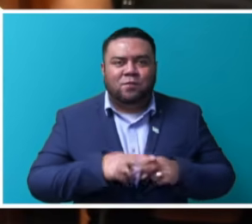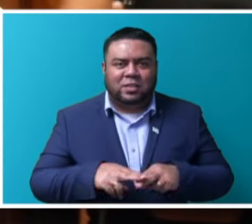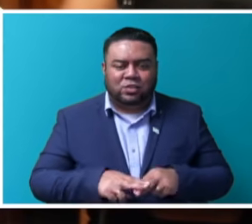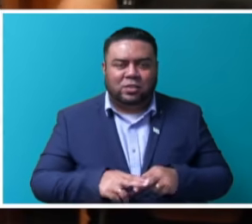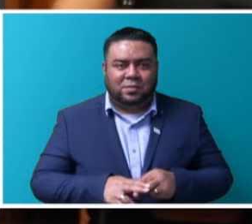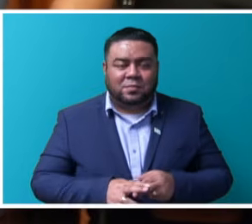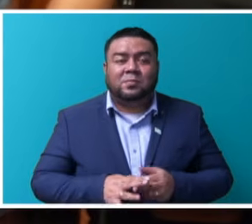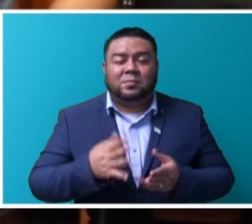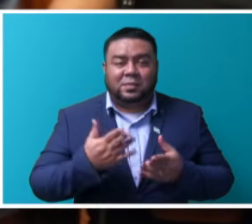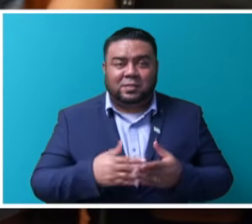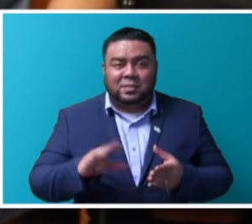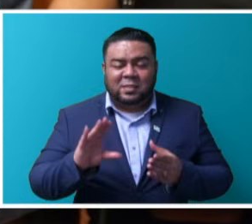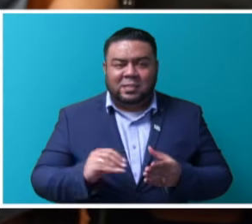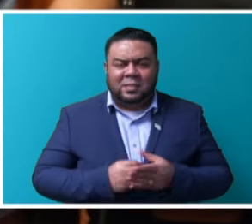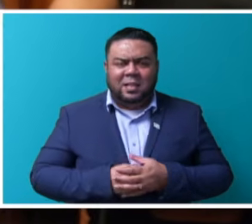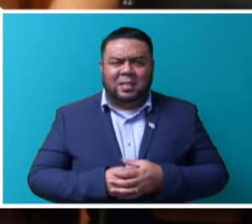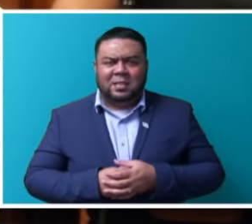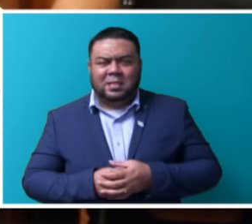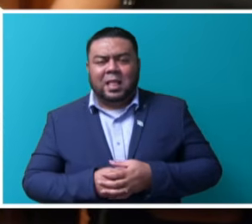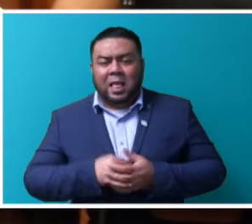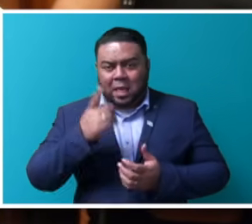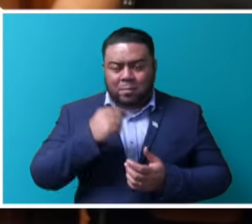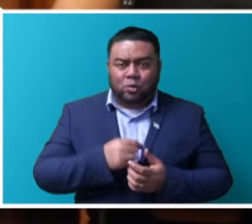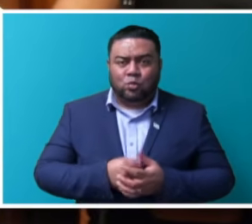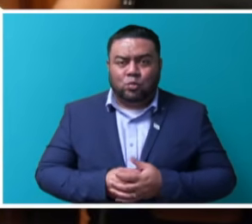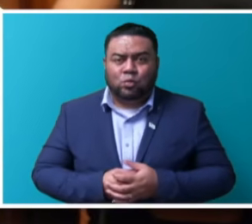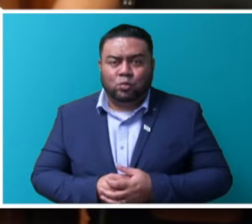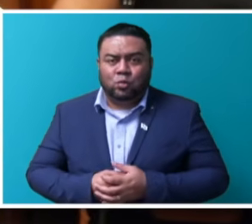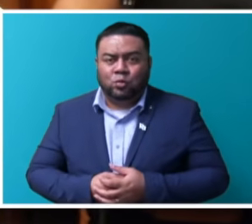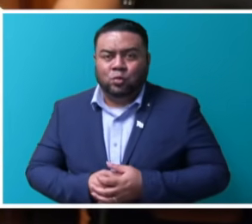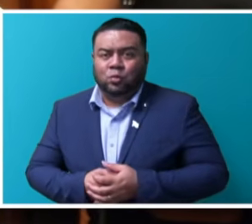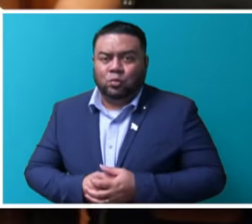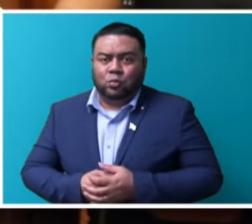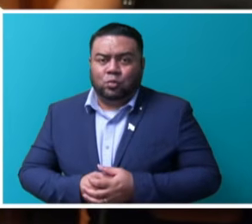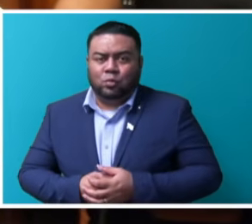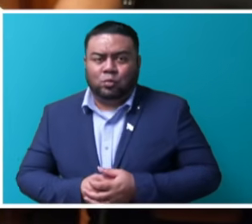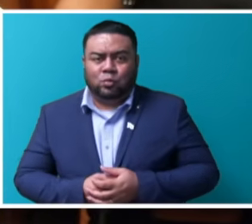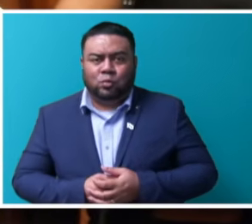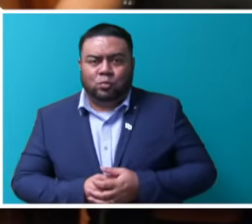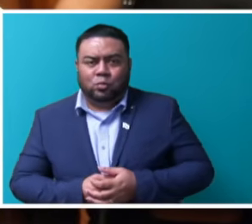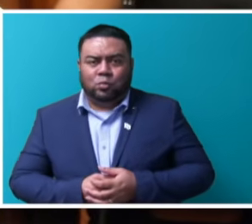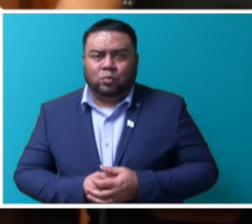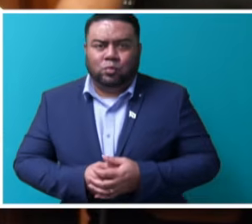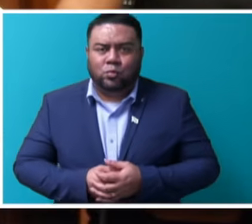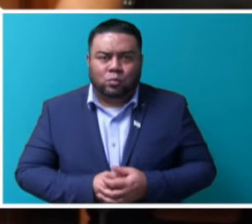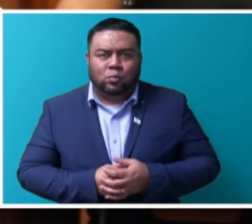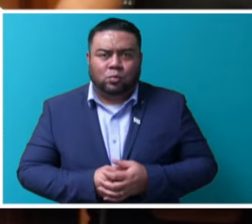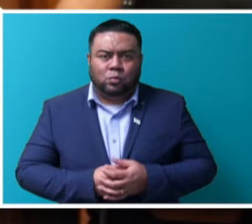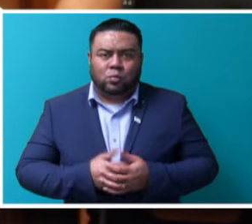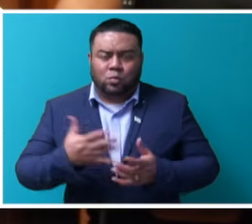time, investors and entrepreneurs are able to access starting a business services through a single digitally